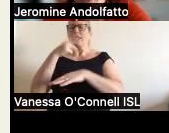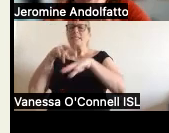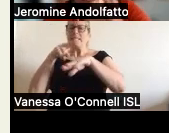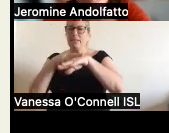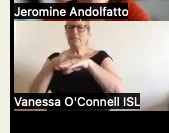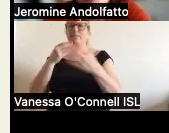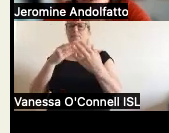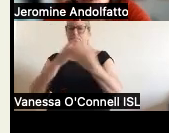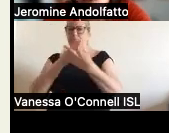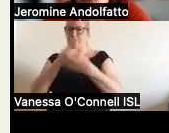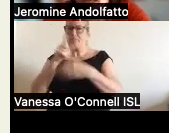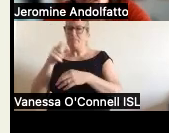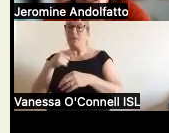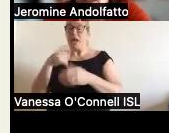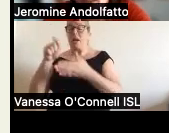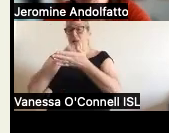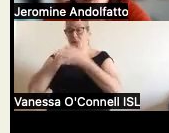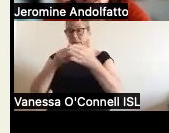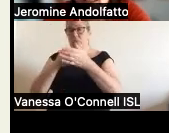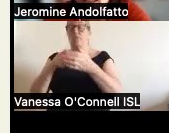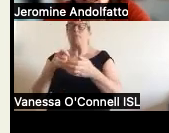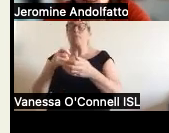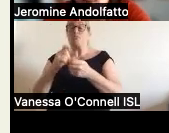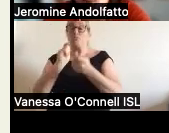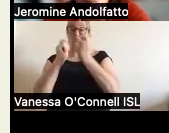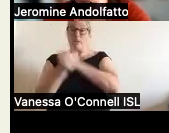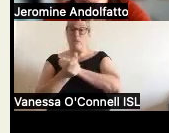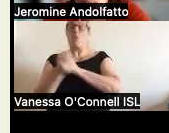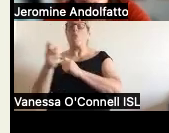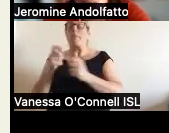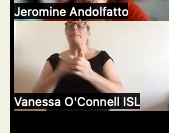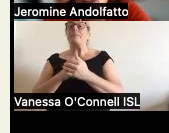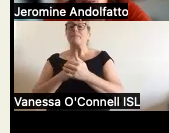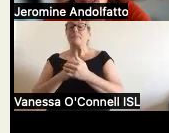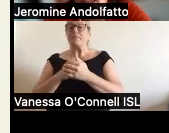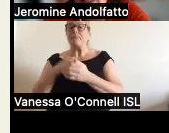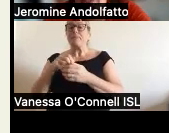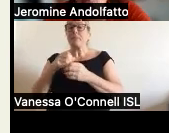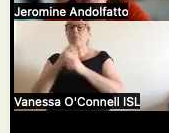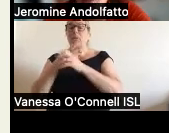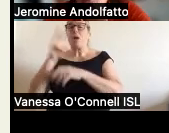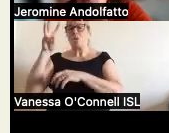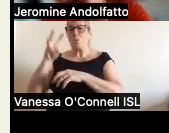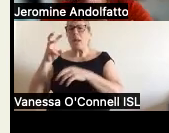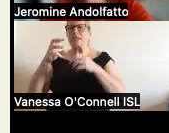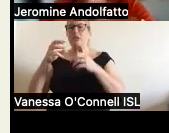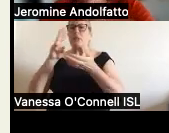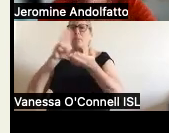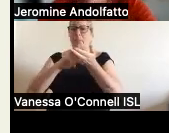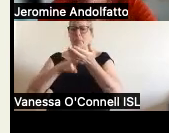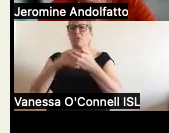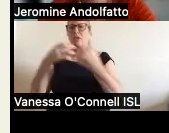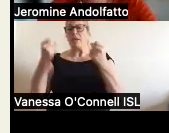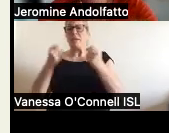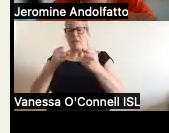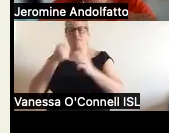their electoral reform, and EWL's Welsh members, so When Wales, led a diverse 50-50